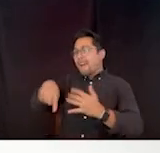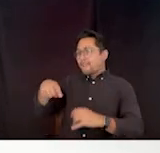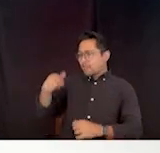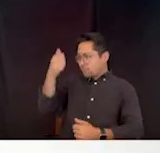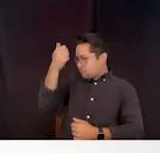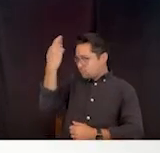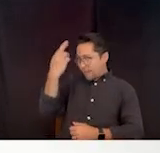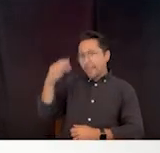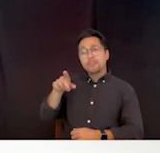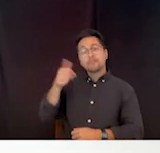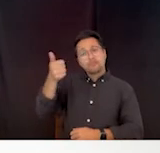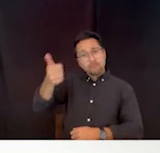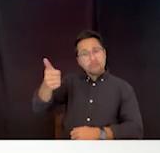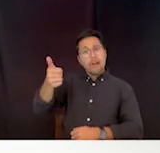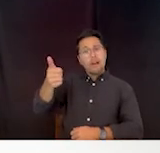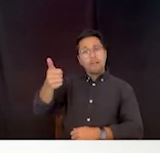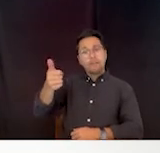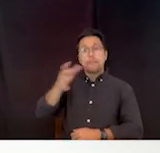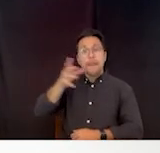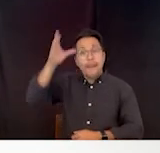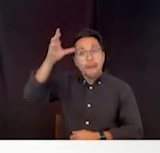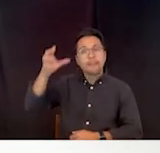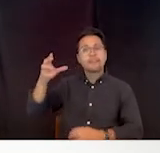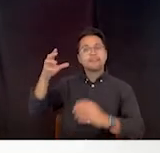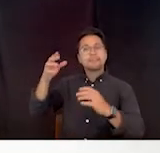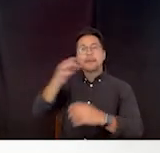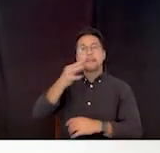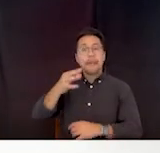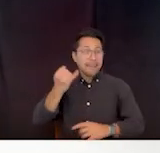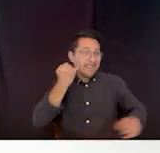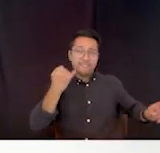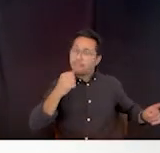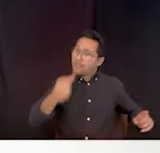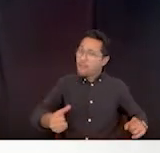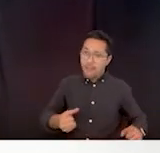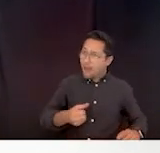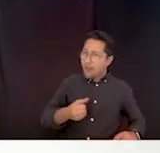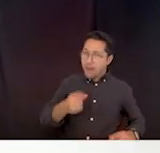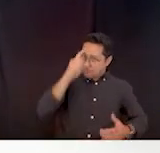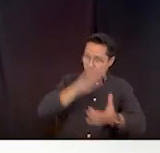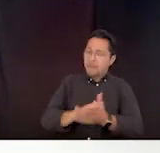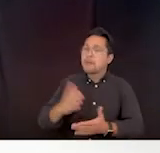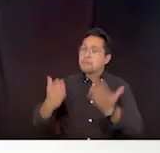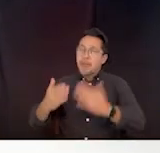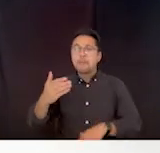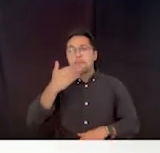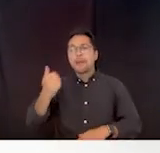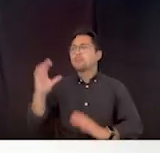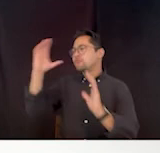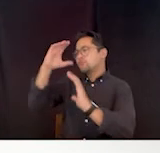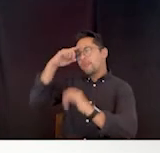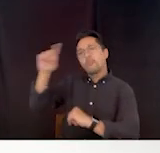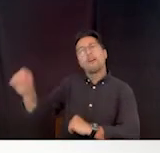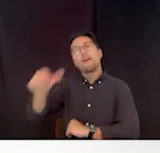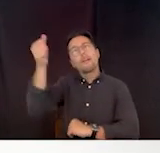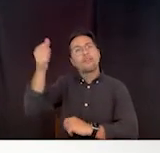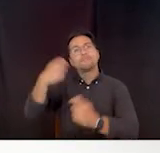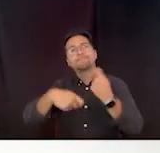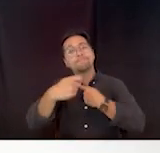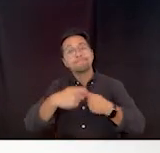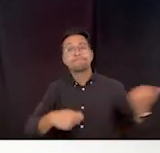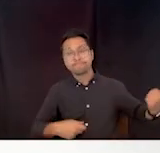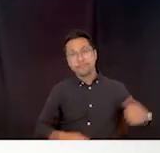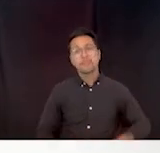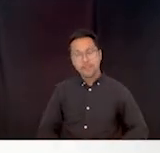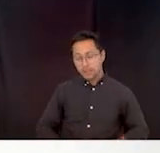expert on your child. And if they don't, then it may be time to look for a different provider. So, and it's not always that too. Sometimes